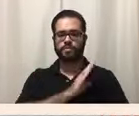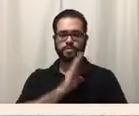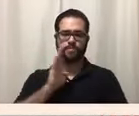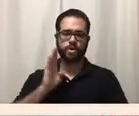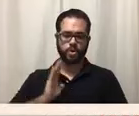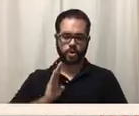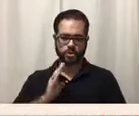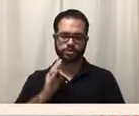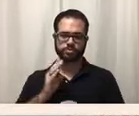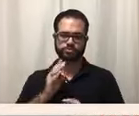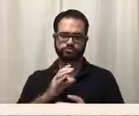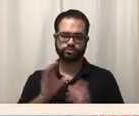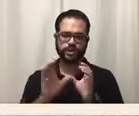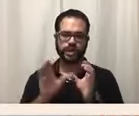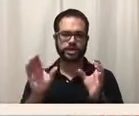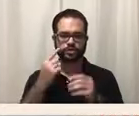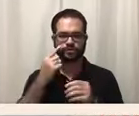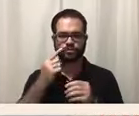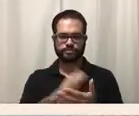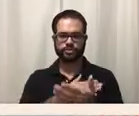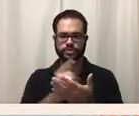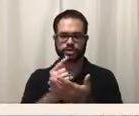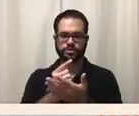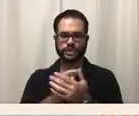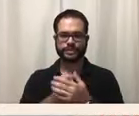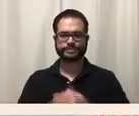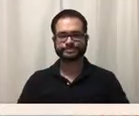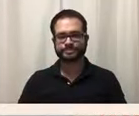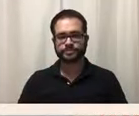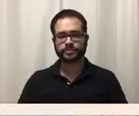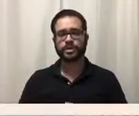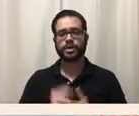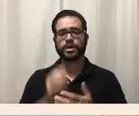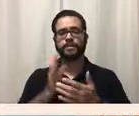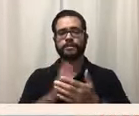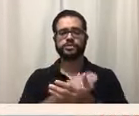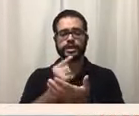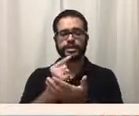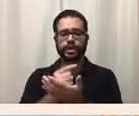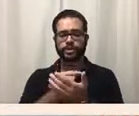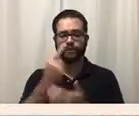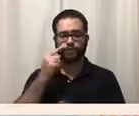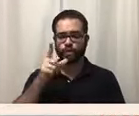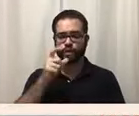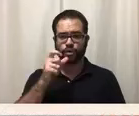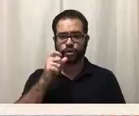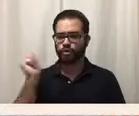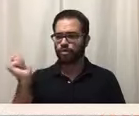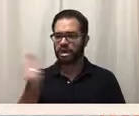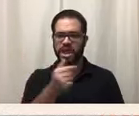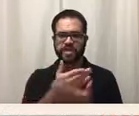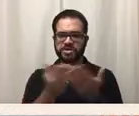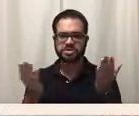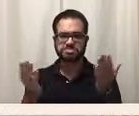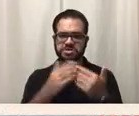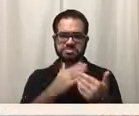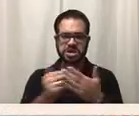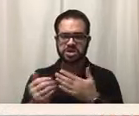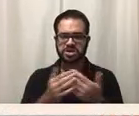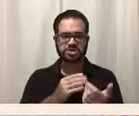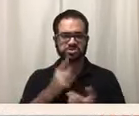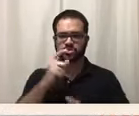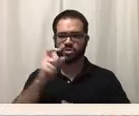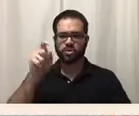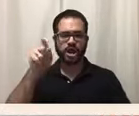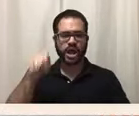therapists. Music therapy is for everyone, every walk of life. You do not have